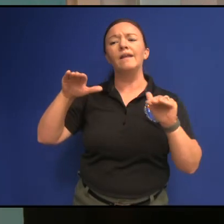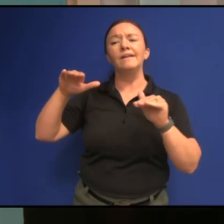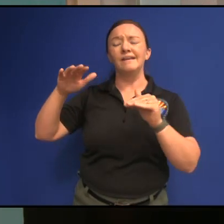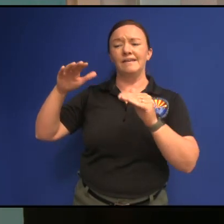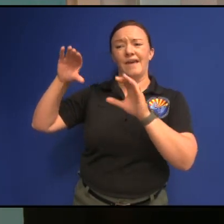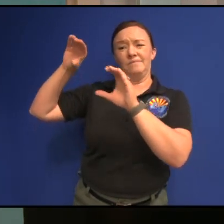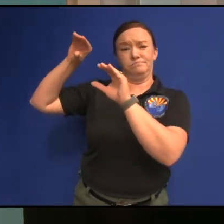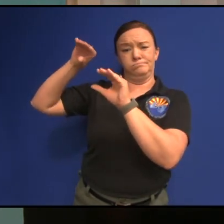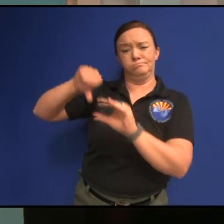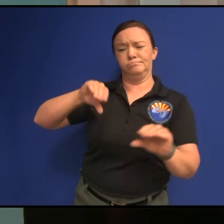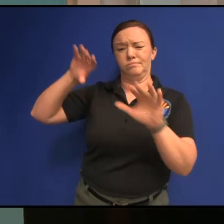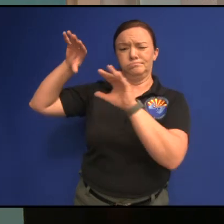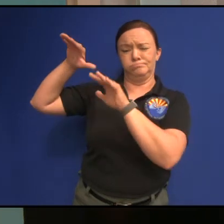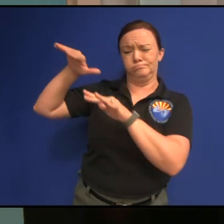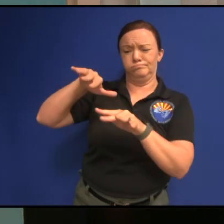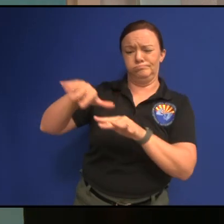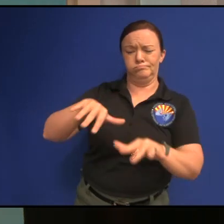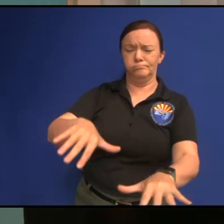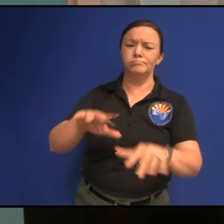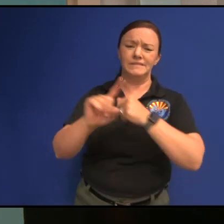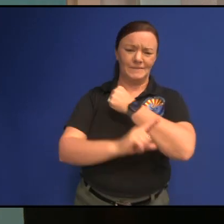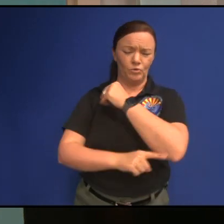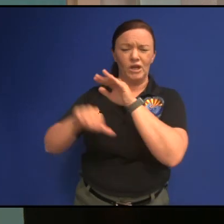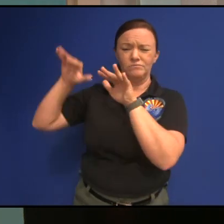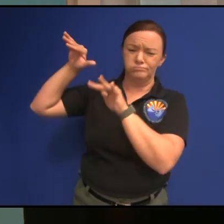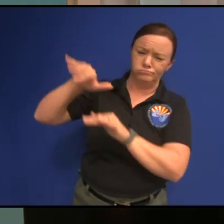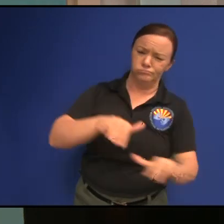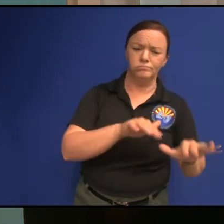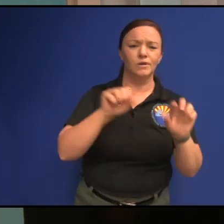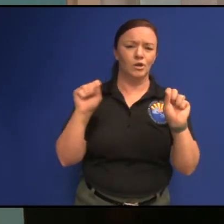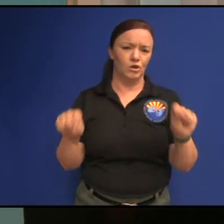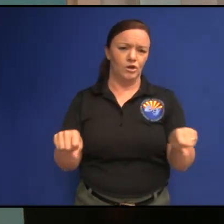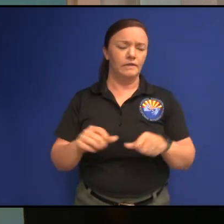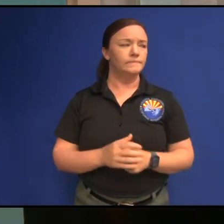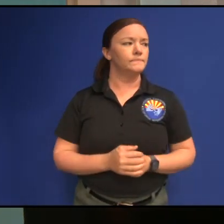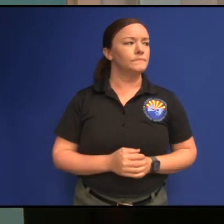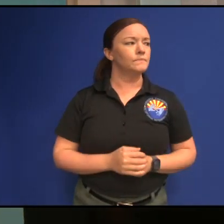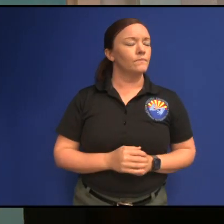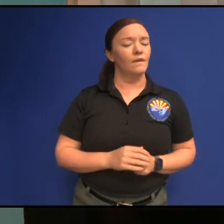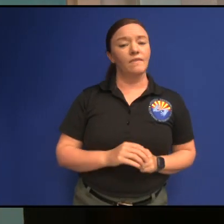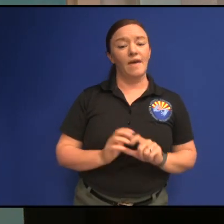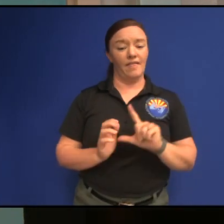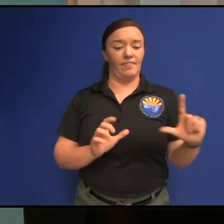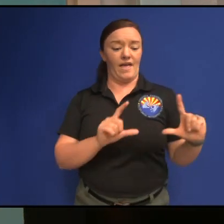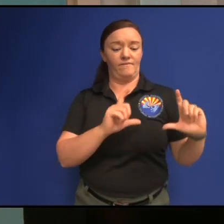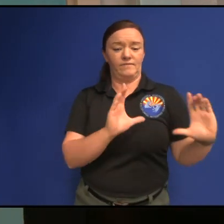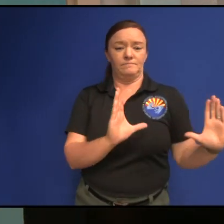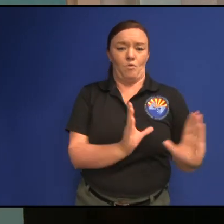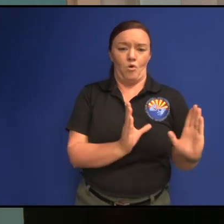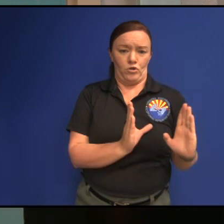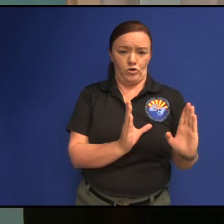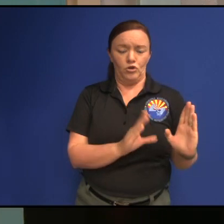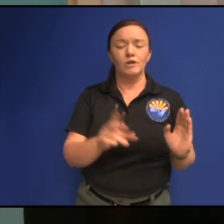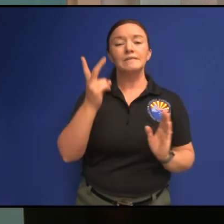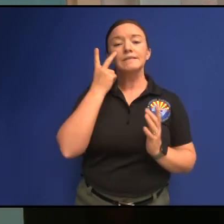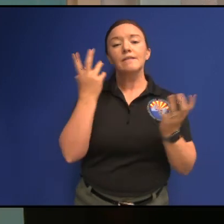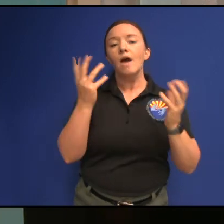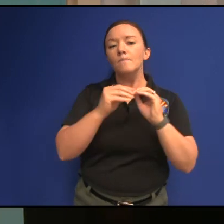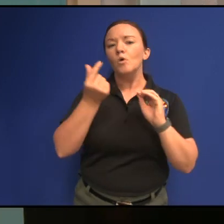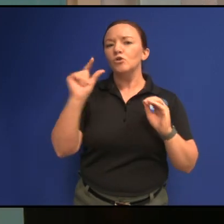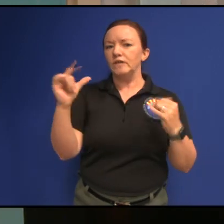that. So we look on these smaller maps to the left, these insets. You notice there's a lot more green over the area